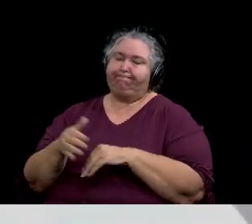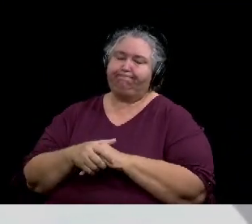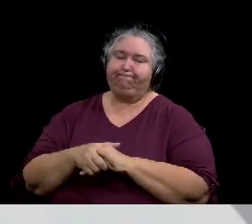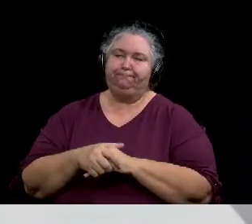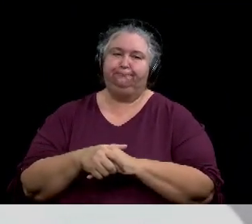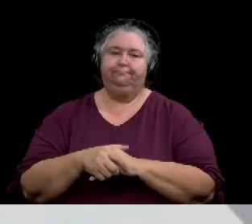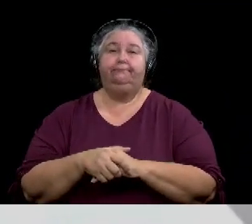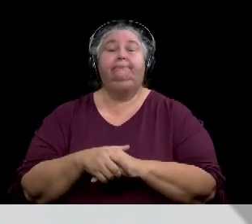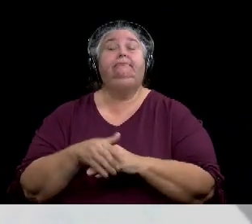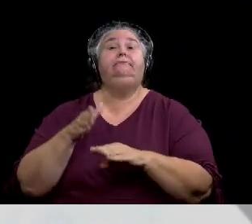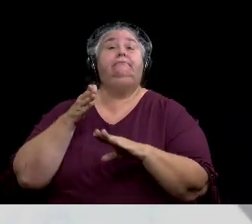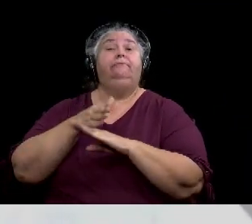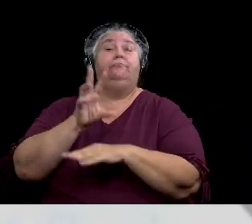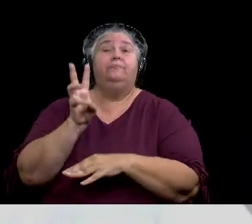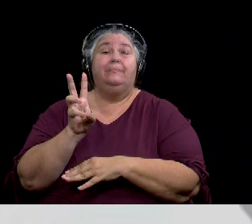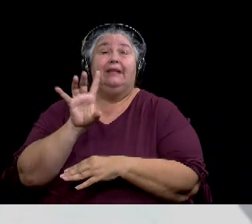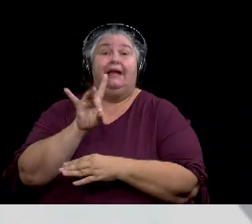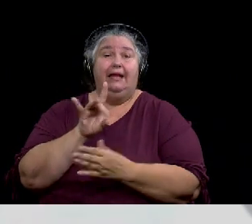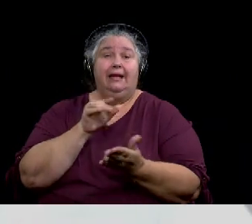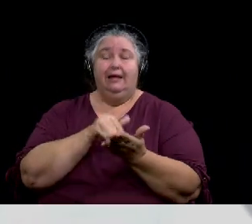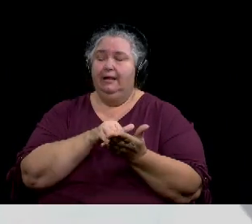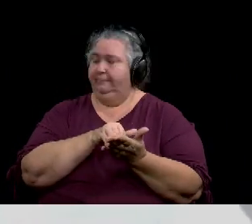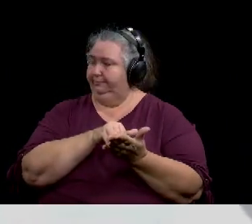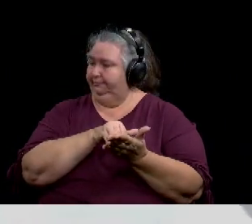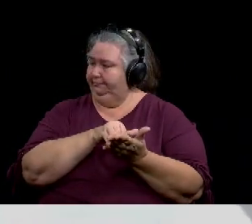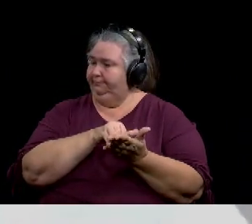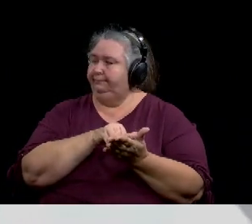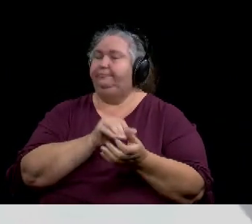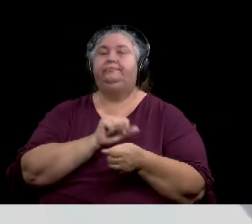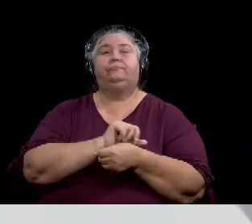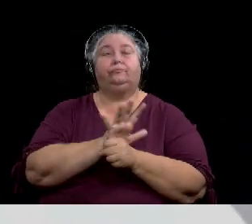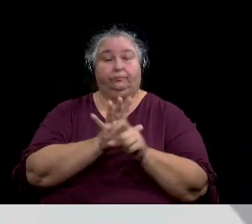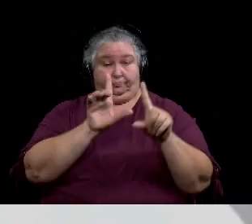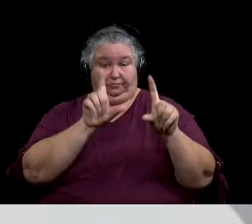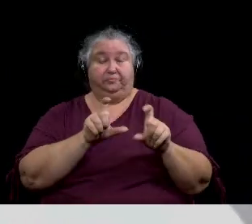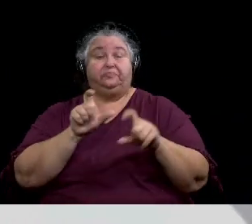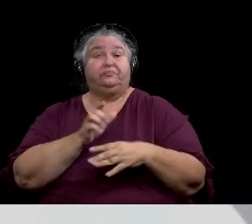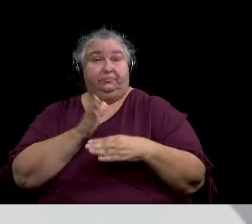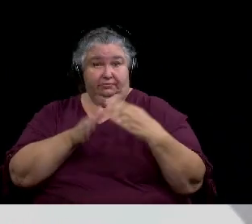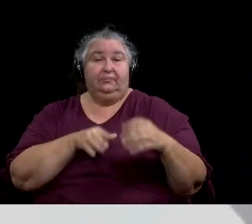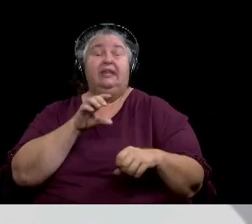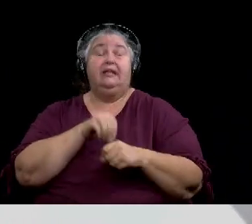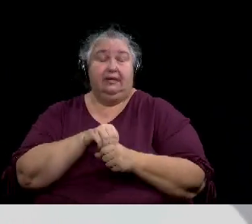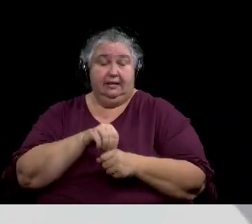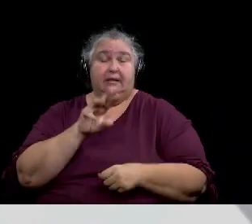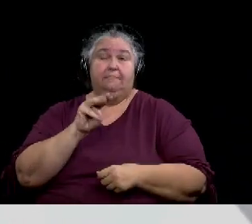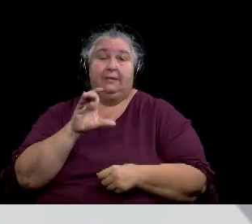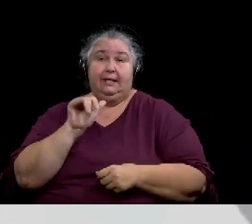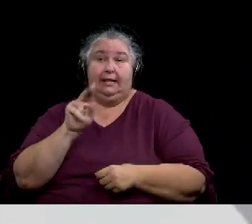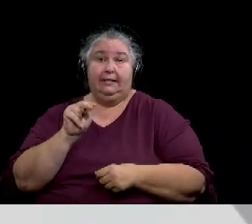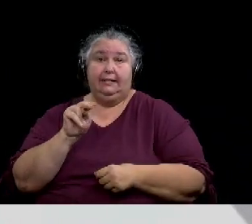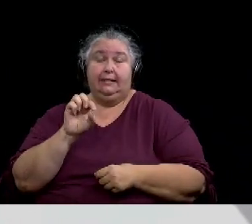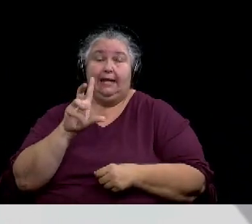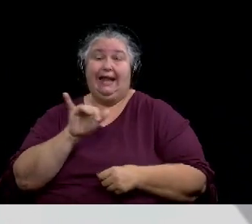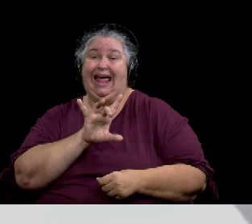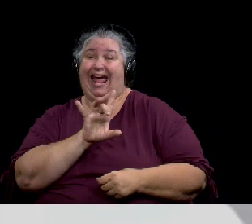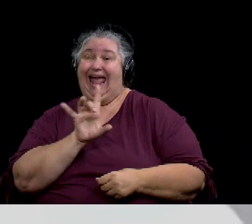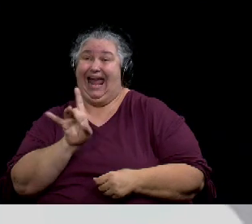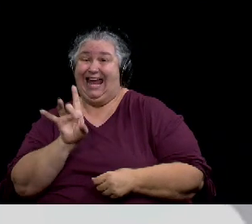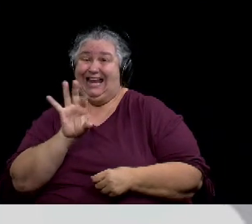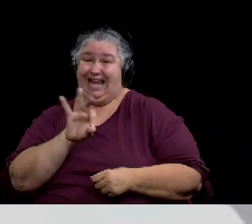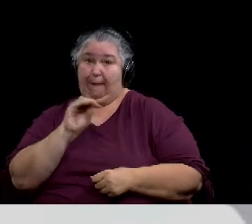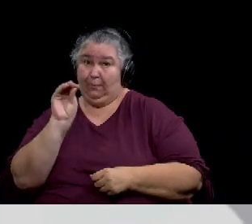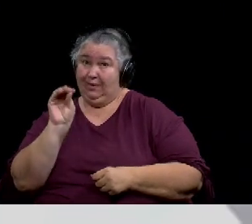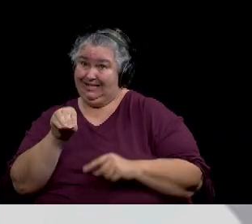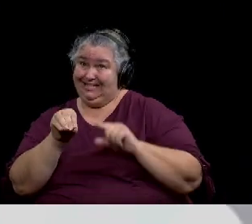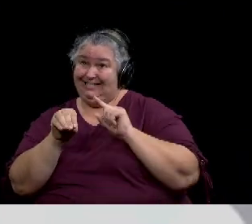over 68,000 coronavirus tests completed in McLennan County. 89% of those total tests